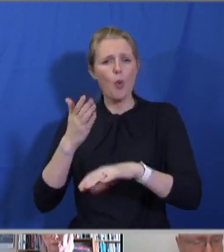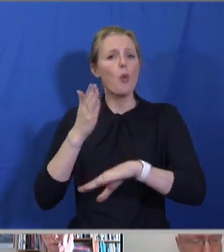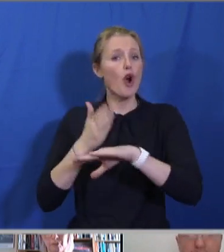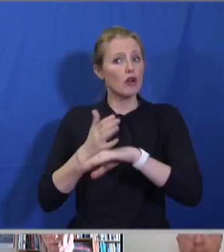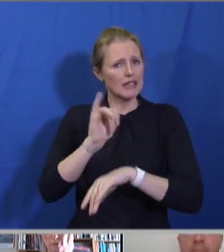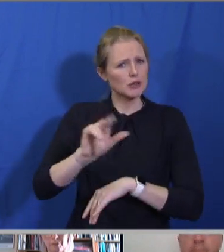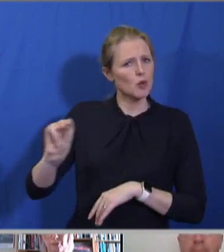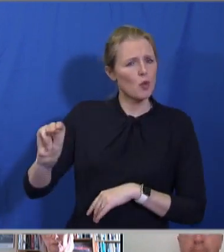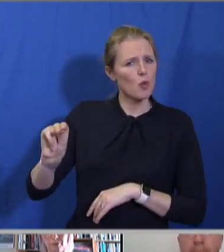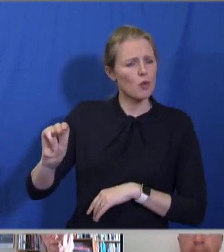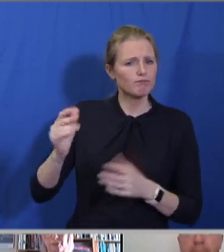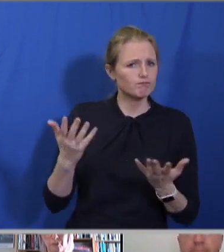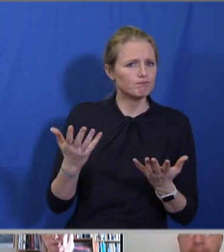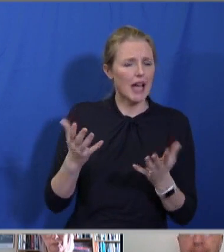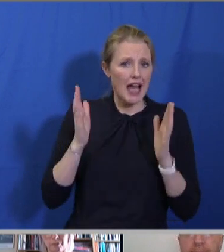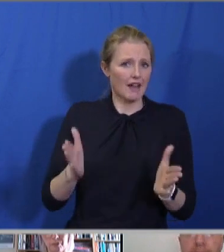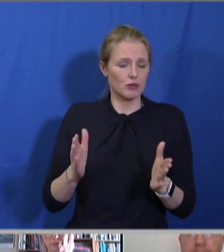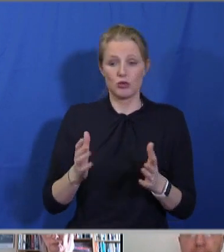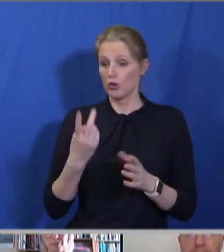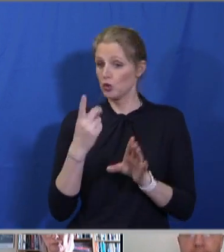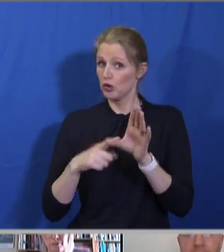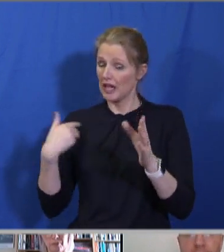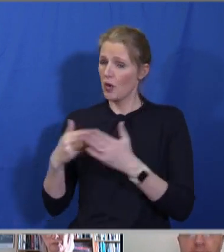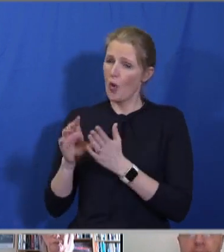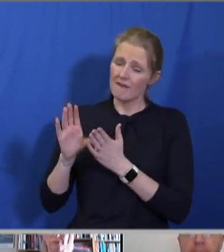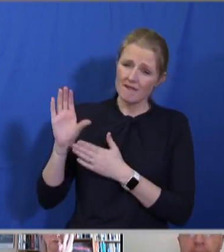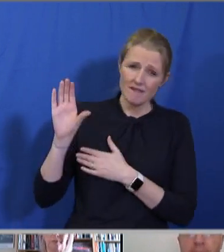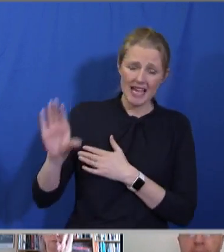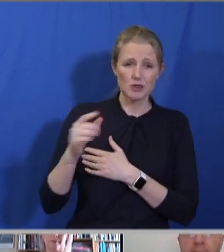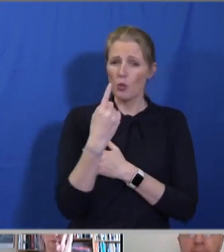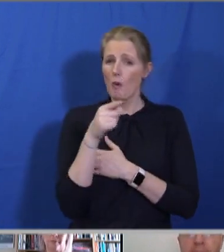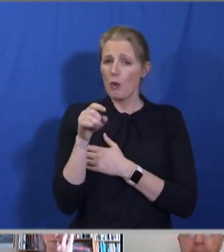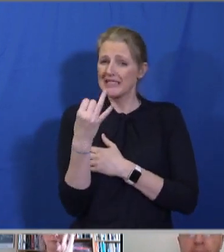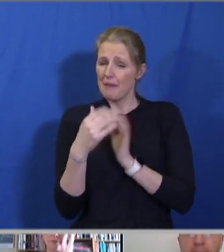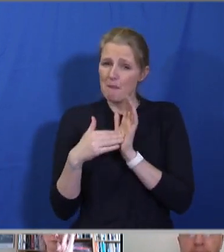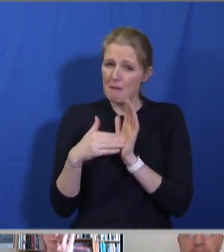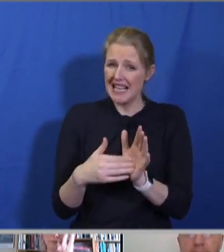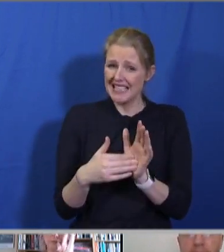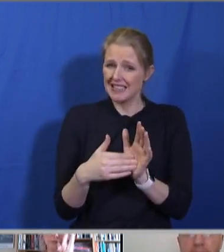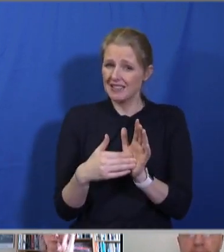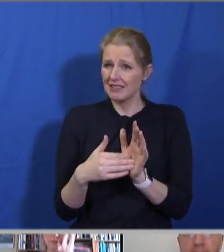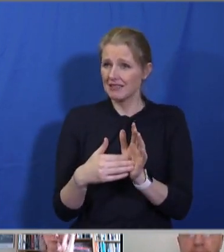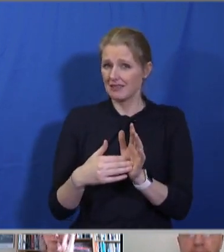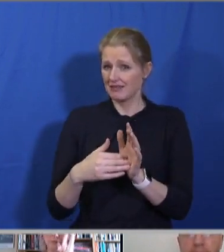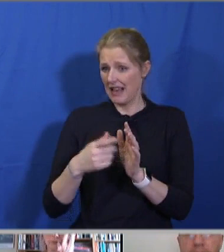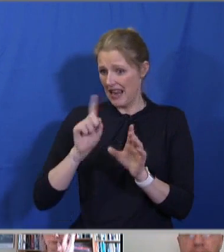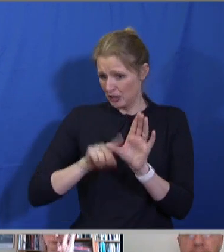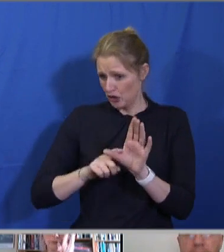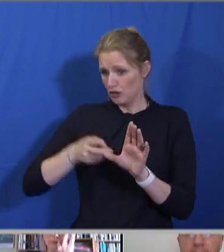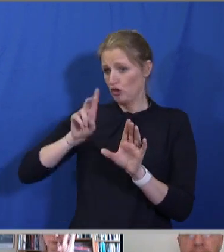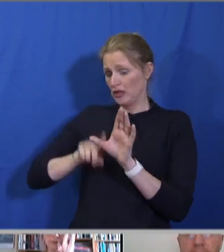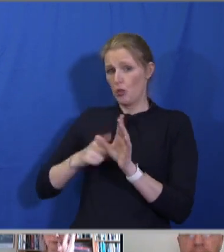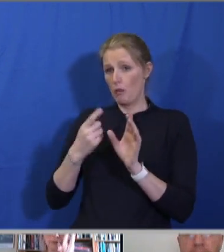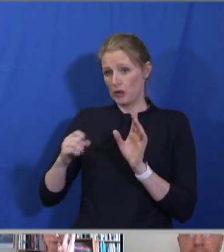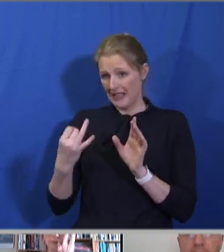in considerable investment over the past 2 years, 1.7 million in each of the last 2 years, specifically on improving